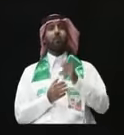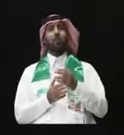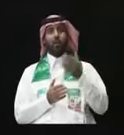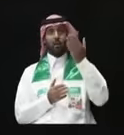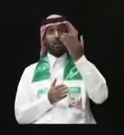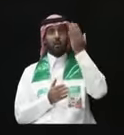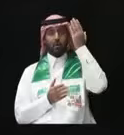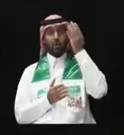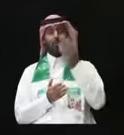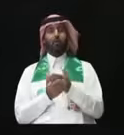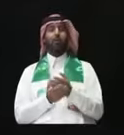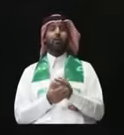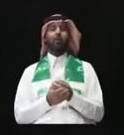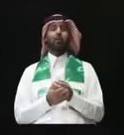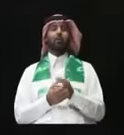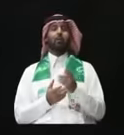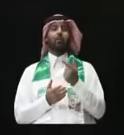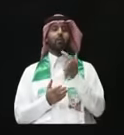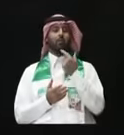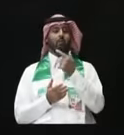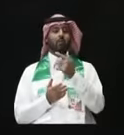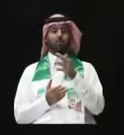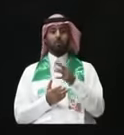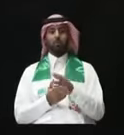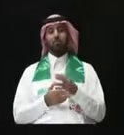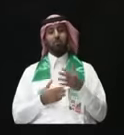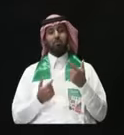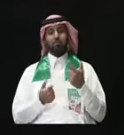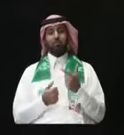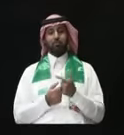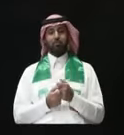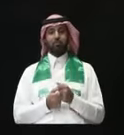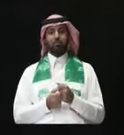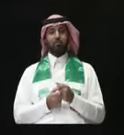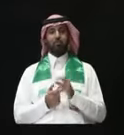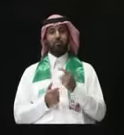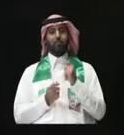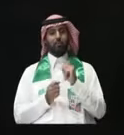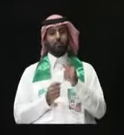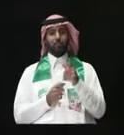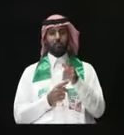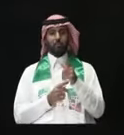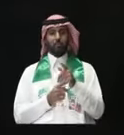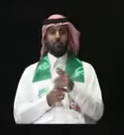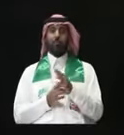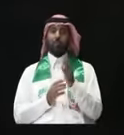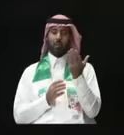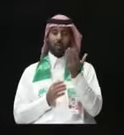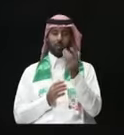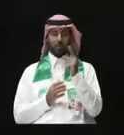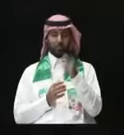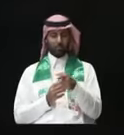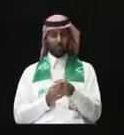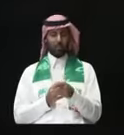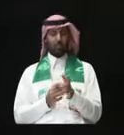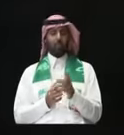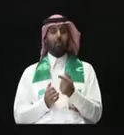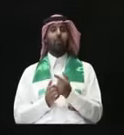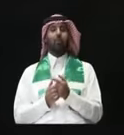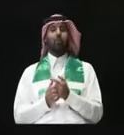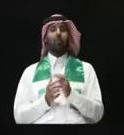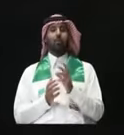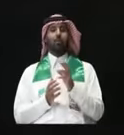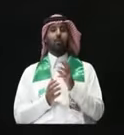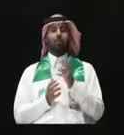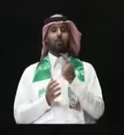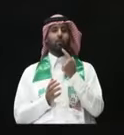for this blessing which we are having. Okay, let's go to our lesson. Our lesson today is going to